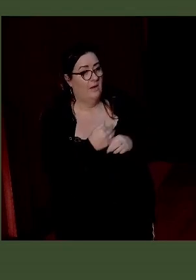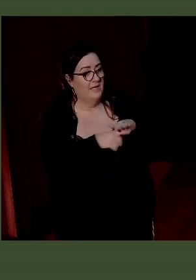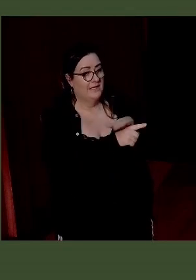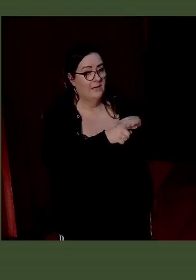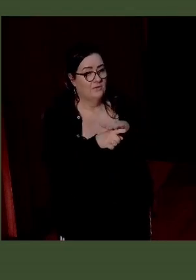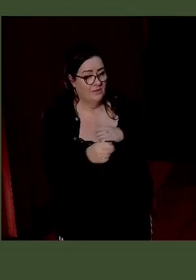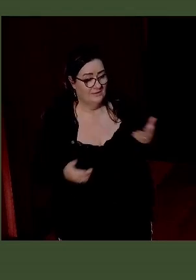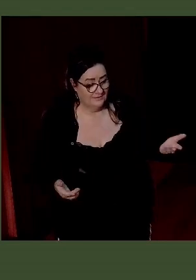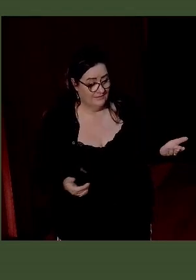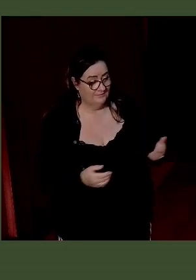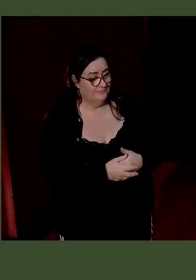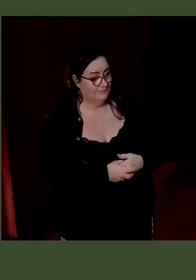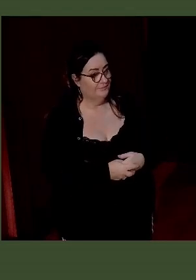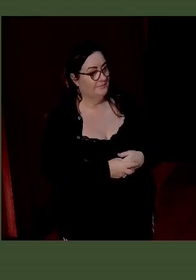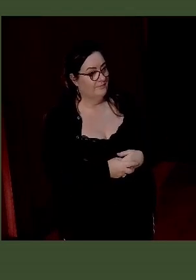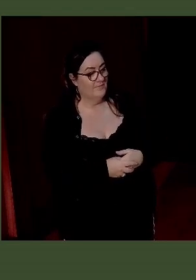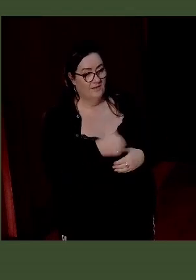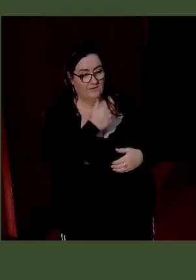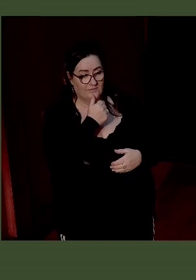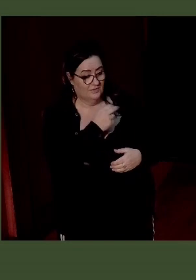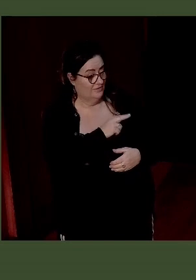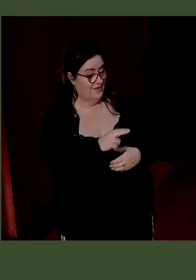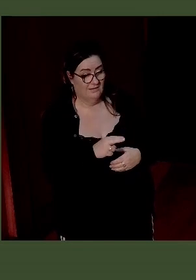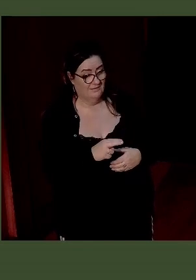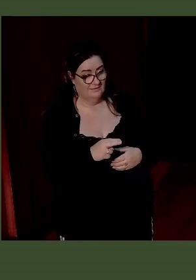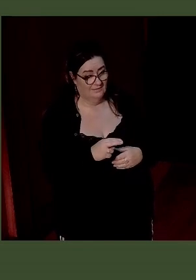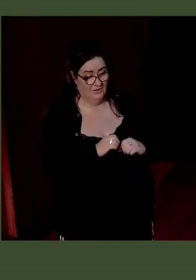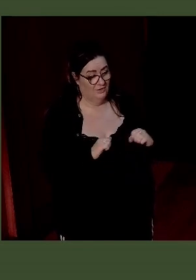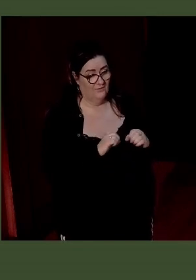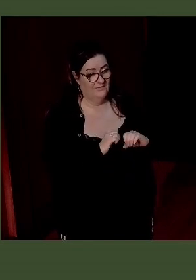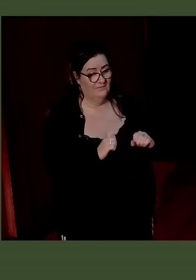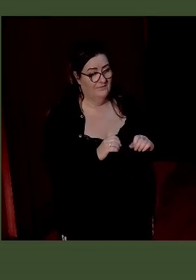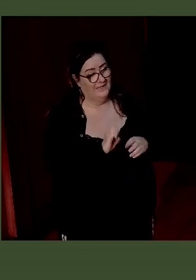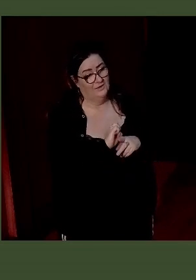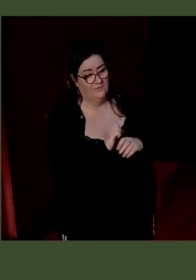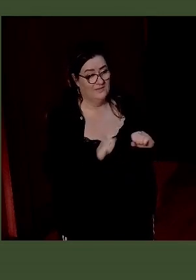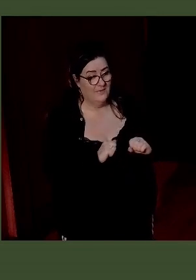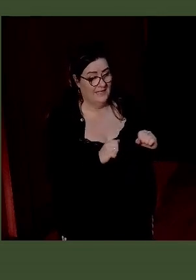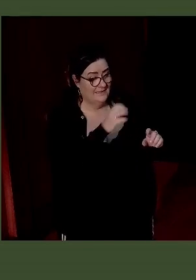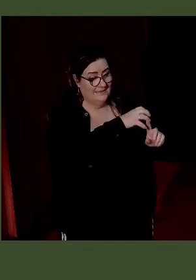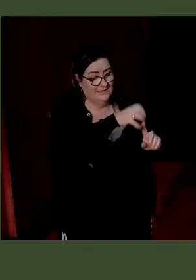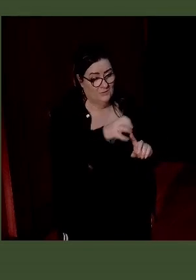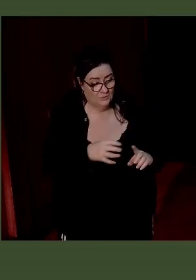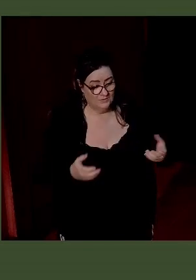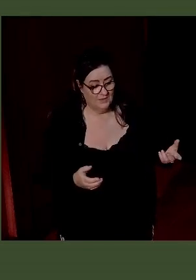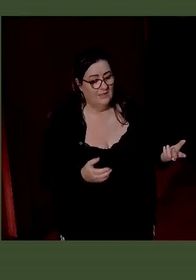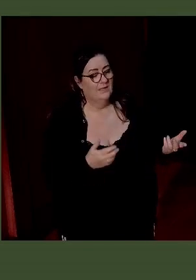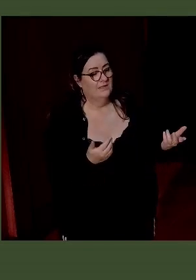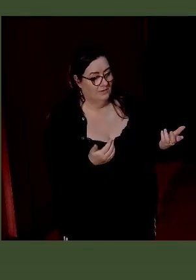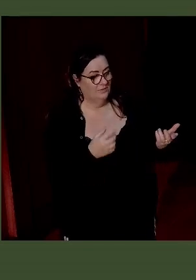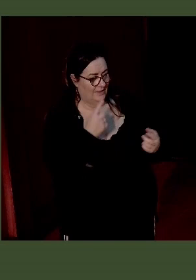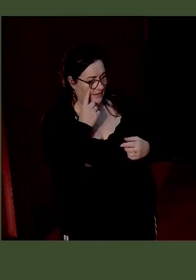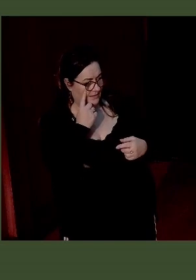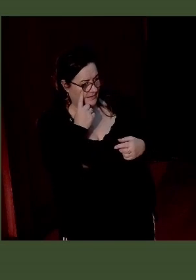TB cases showed people, first of all, there was a lack of space in sanatoria, and the sanatoria generally didn't take the seriously ill TB cases. They took the ones